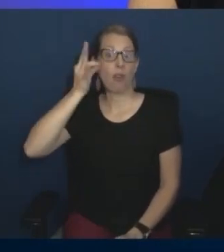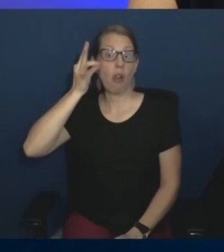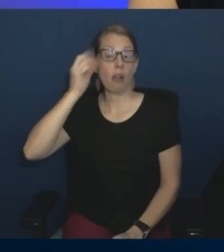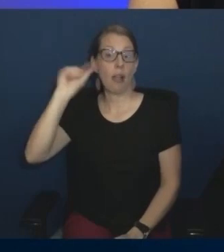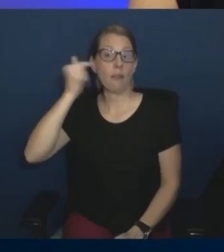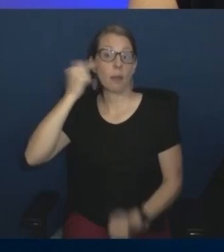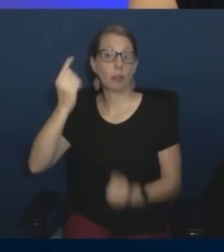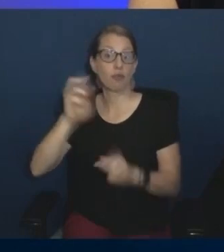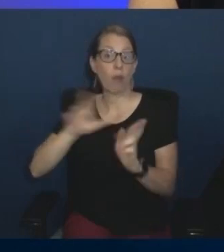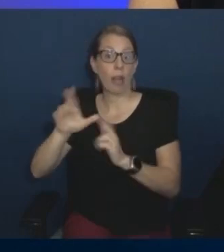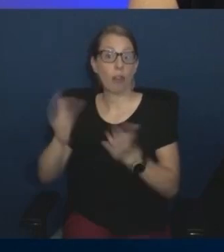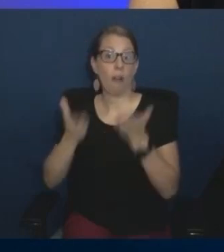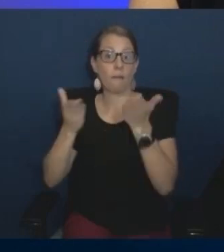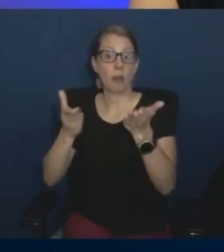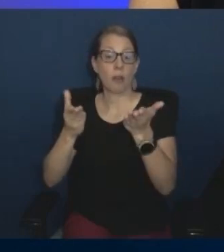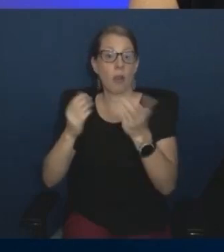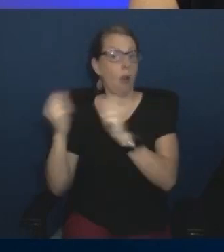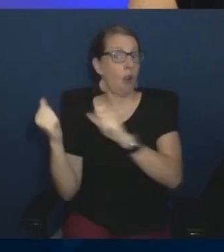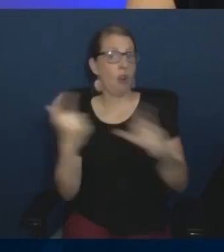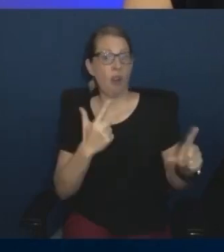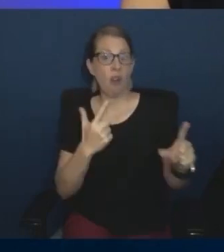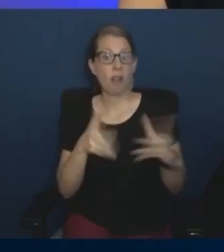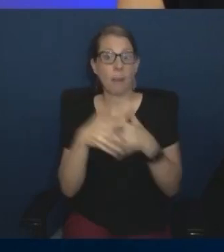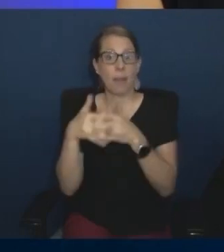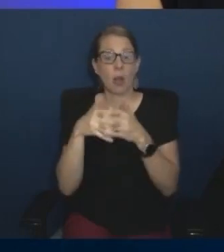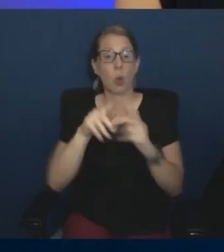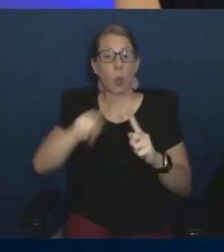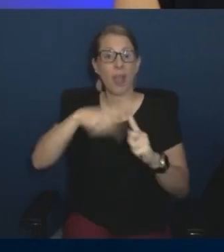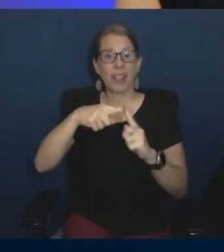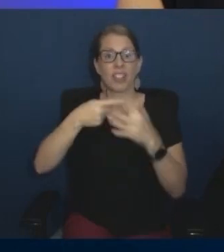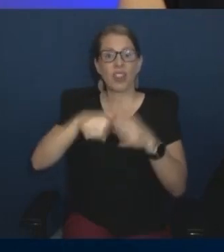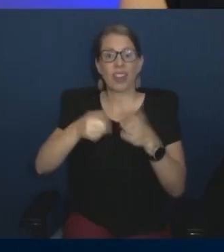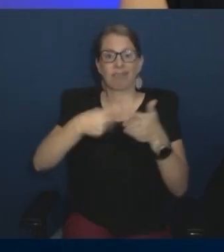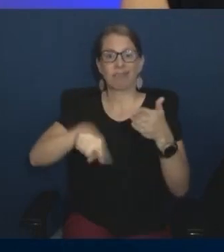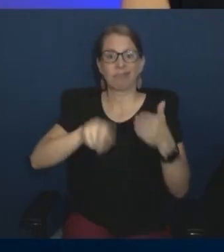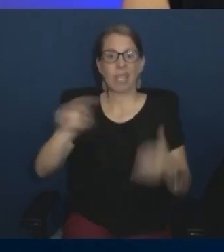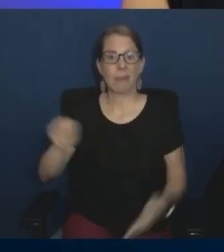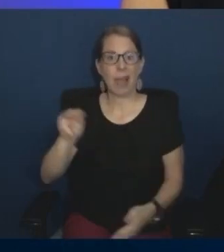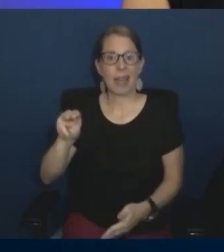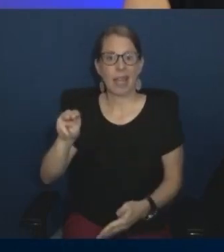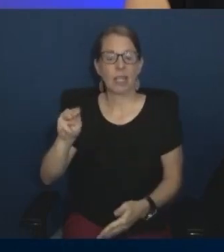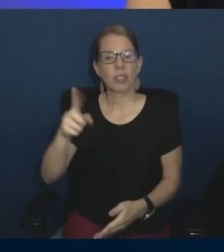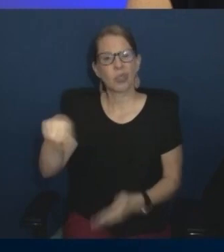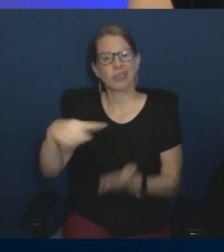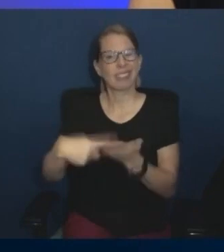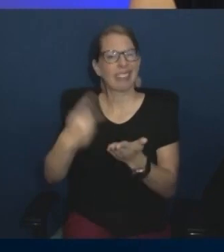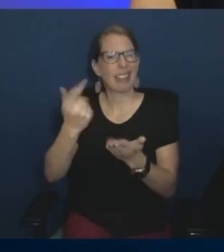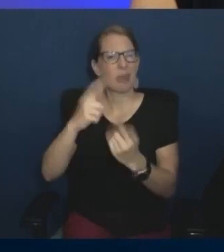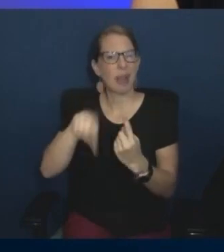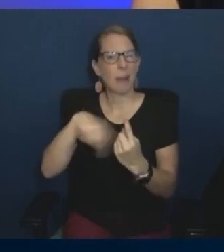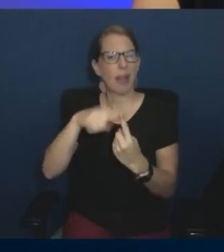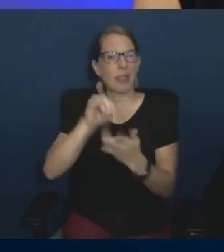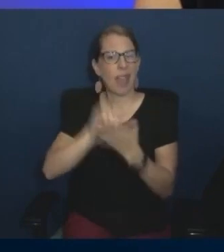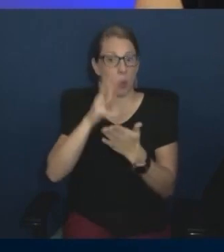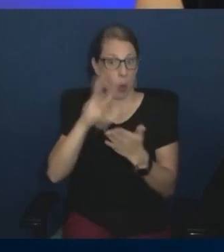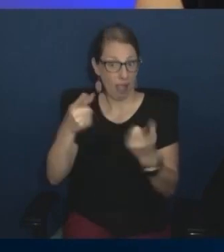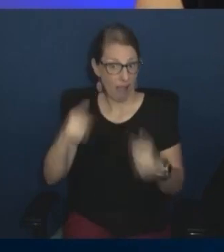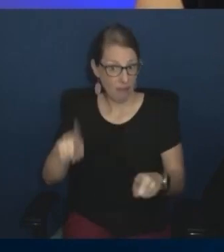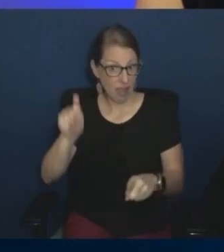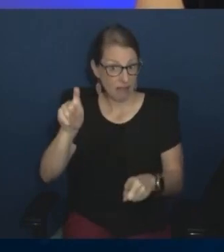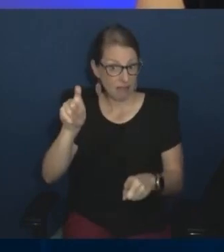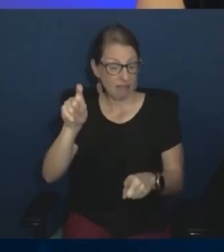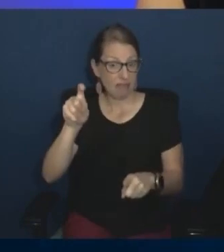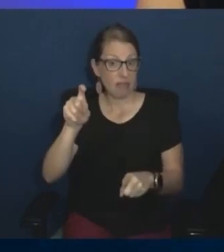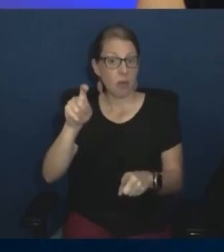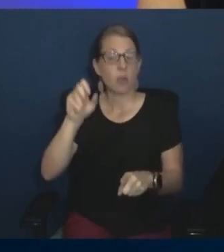booster shots to all Americans kind of starting next Monday. You talked a little bit about this. Is that looking like it's going to happen? And is the